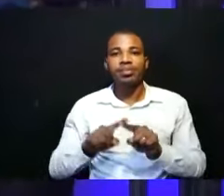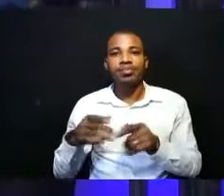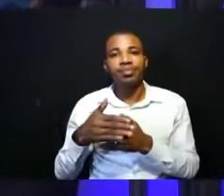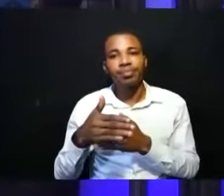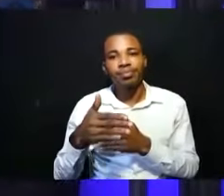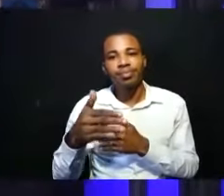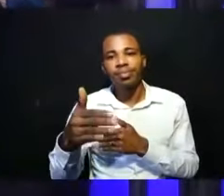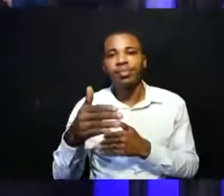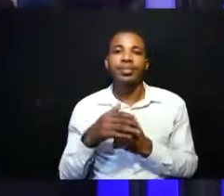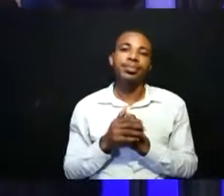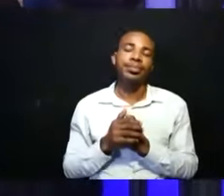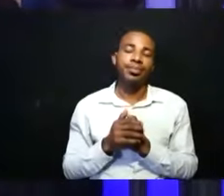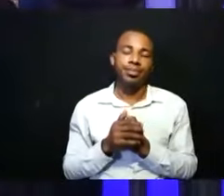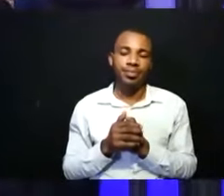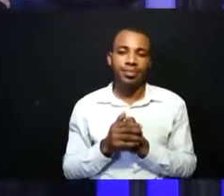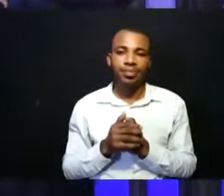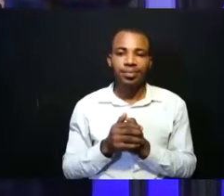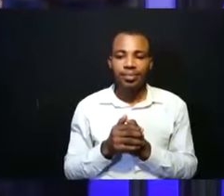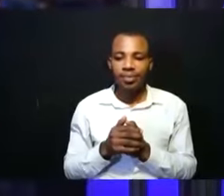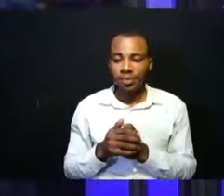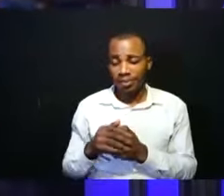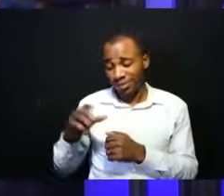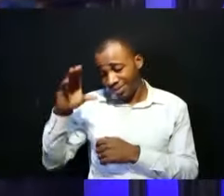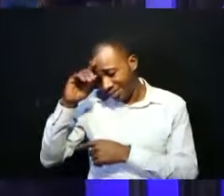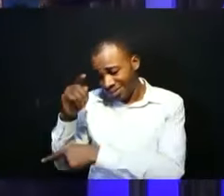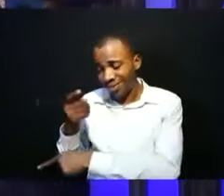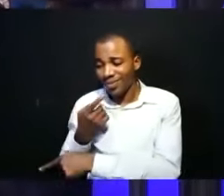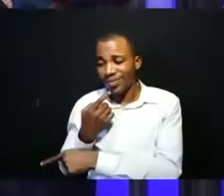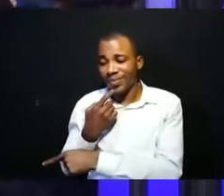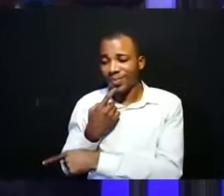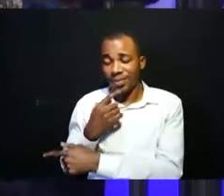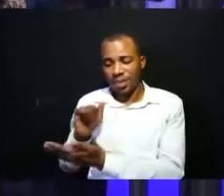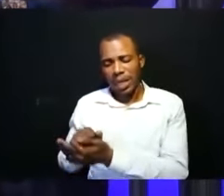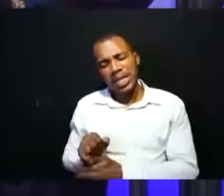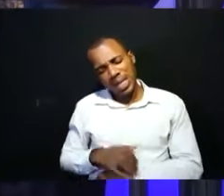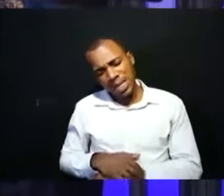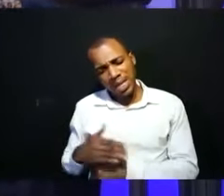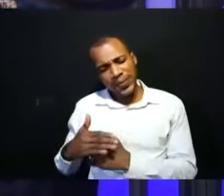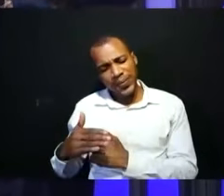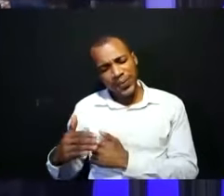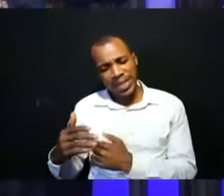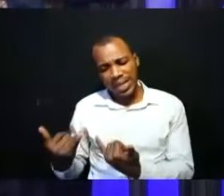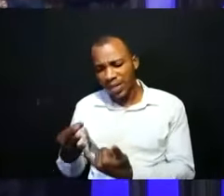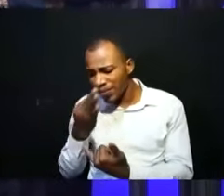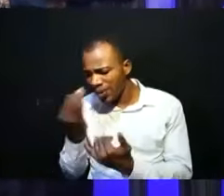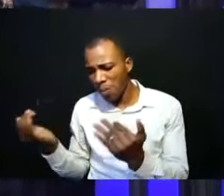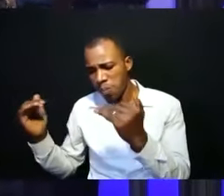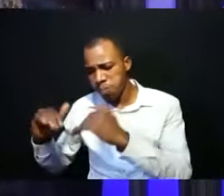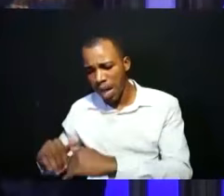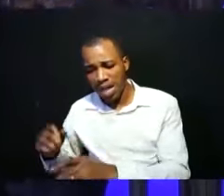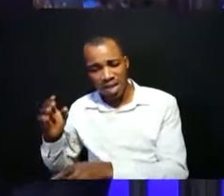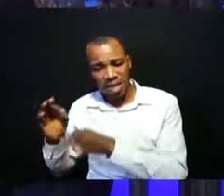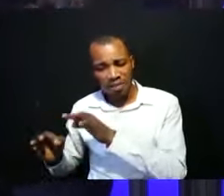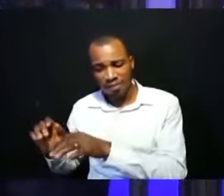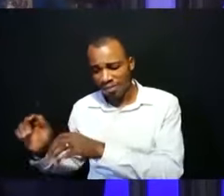that if they don't go and fetch food from Egypt, maybe they will die. And so what you yeah, ne coco do say Yakop Muse said